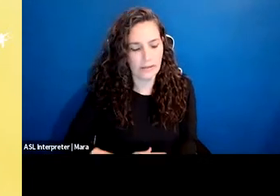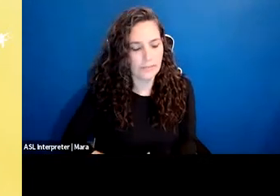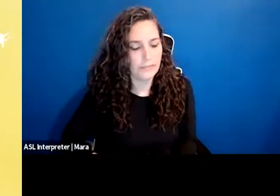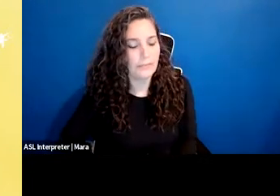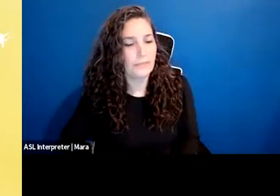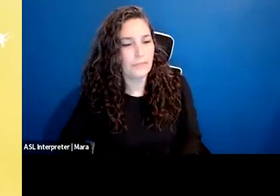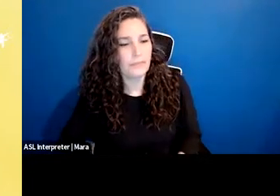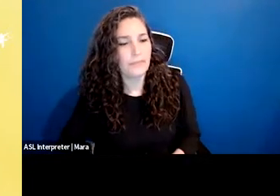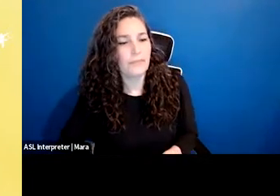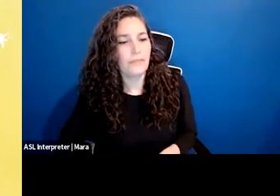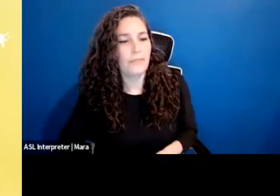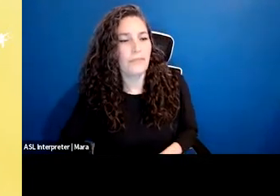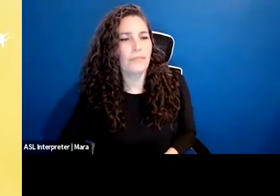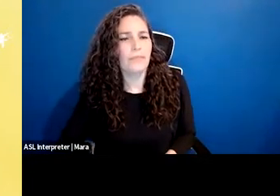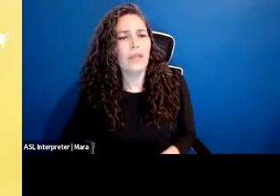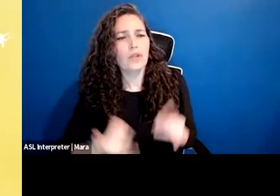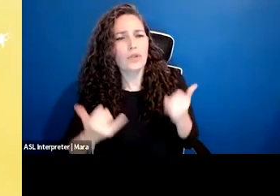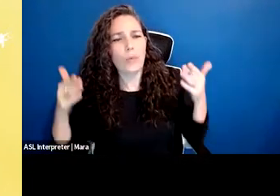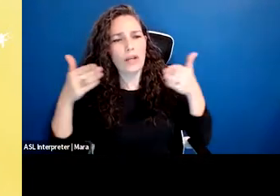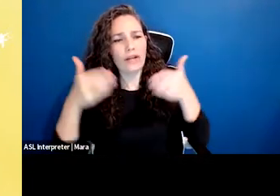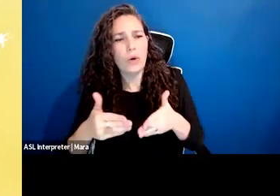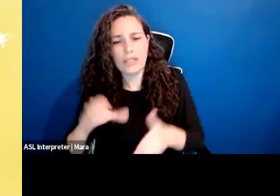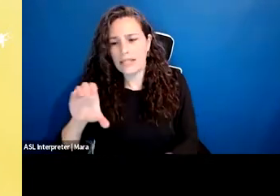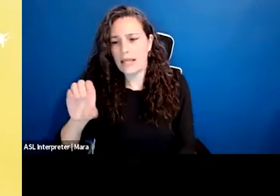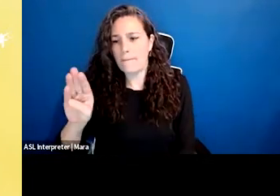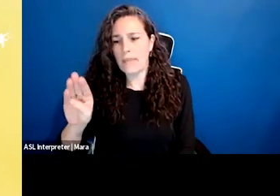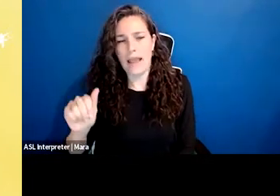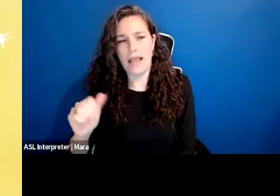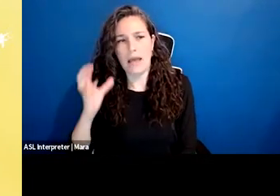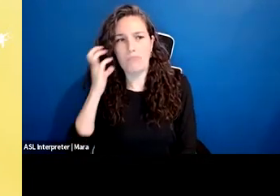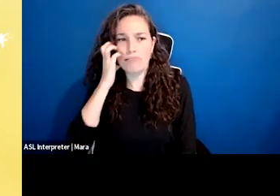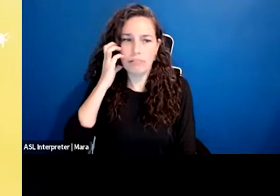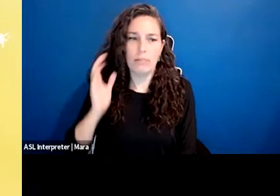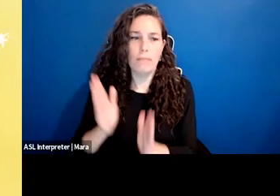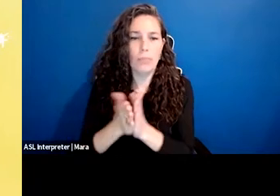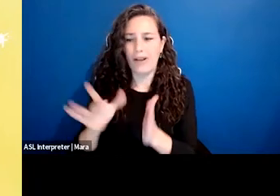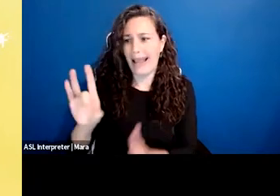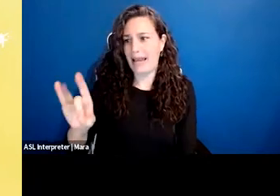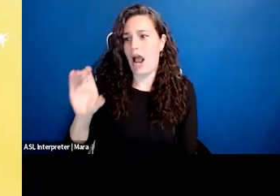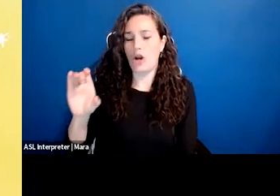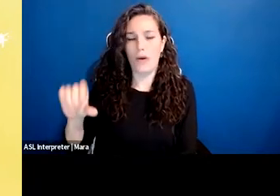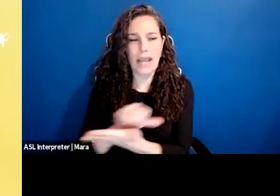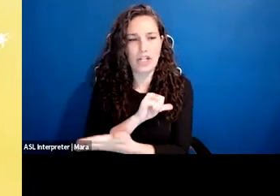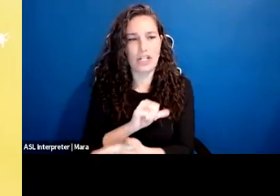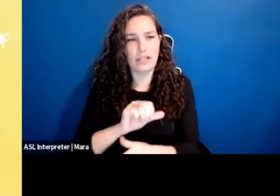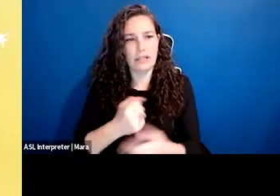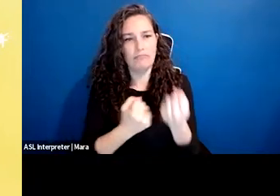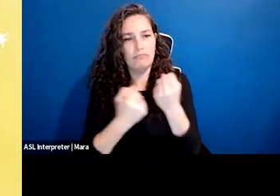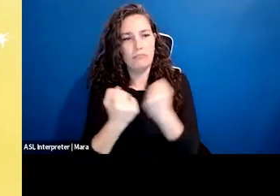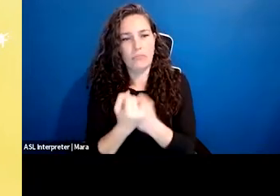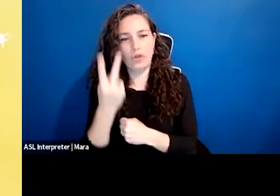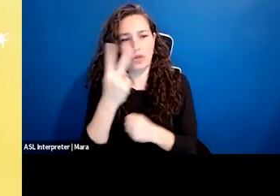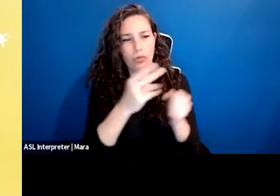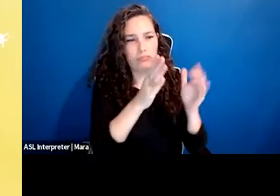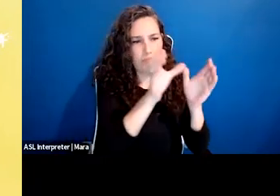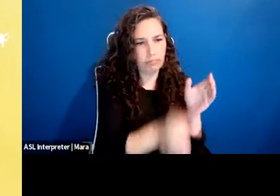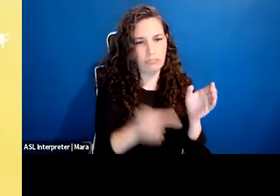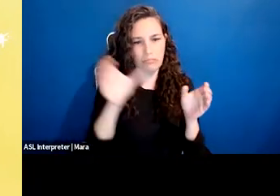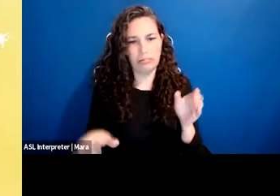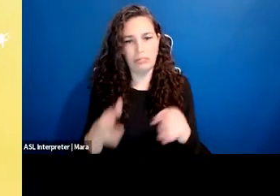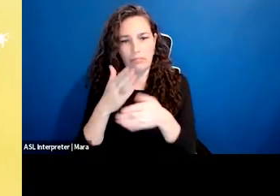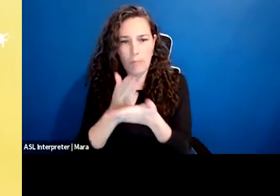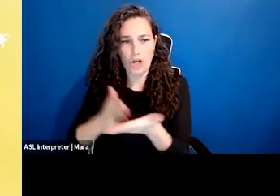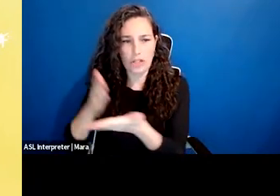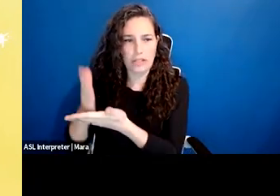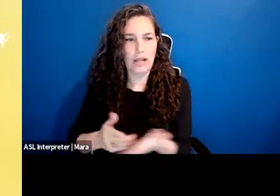So really focusing in on the CBA, that big book, that 800-page book, it's structured in two parts. The first part is called the